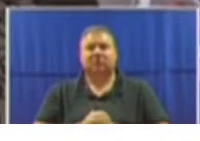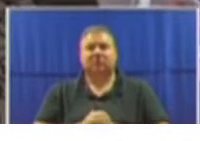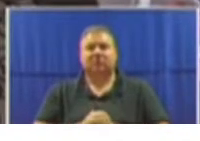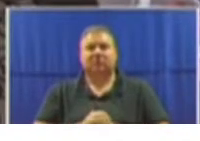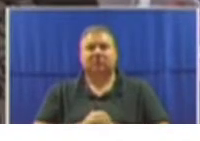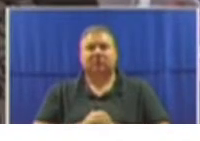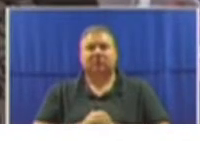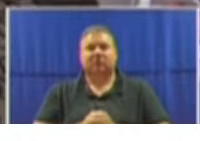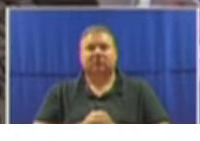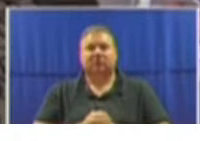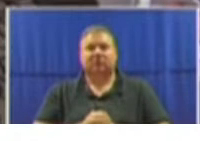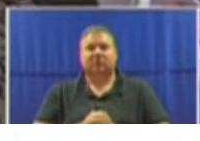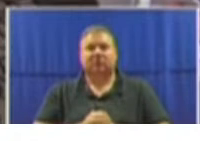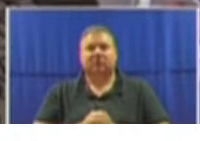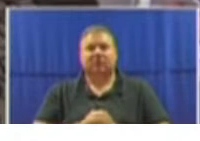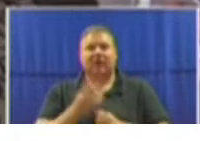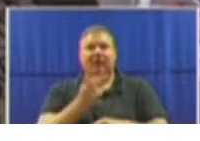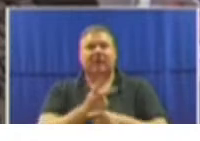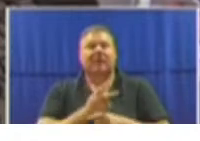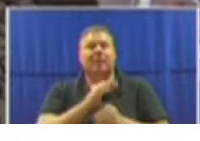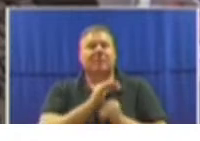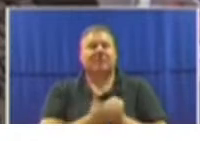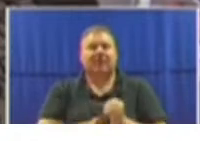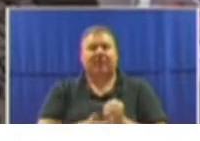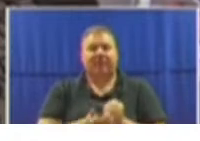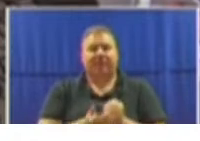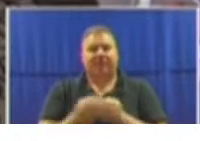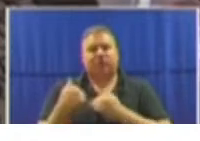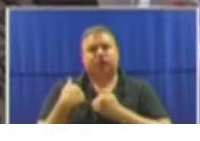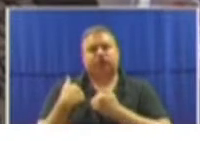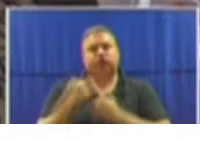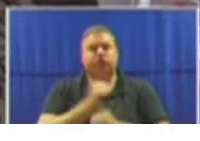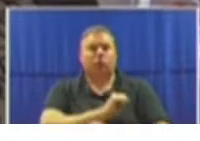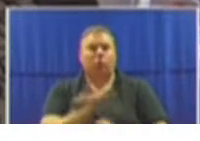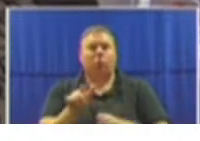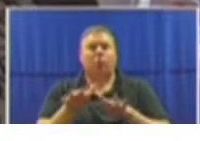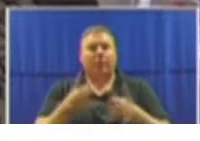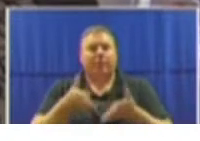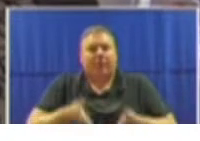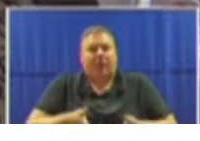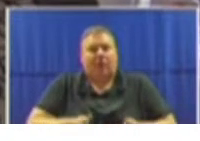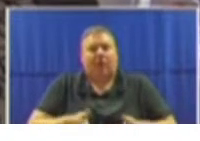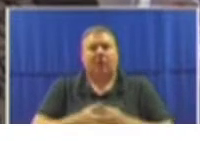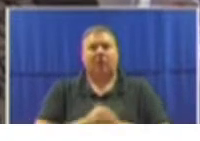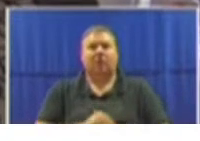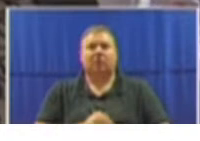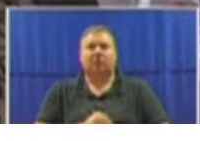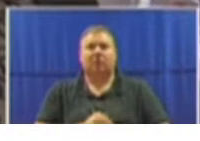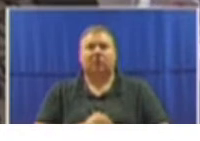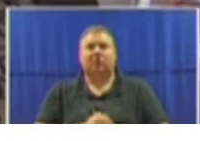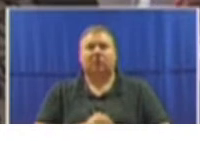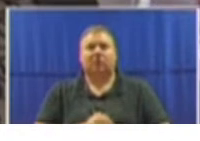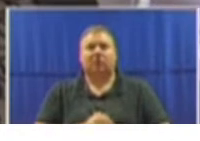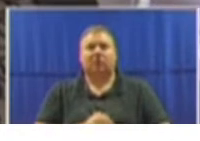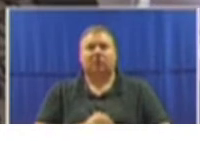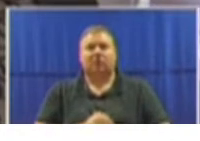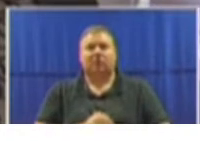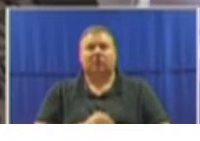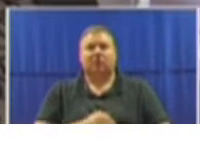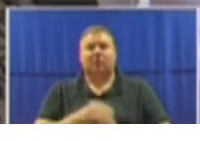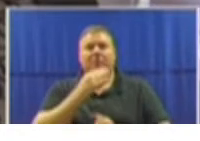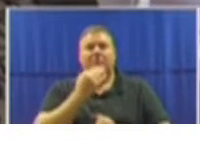in the interest of safety for all present in the chamber, please keep